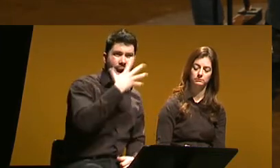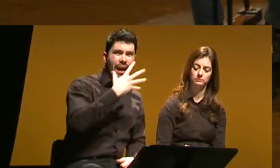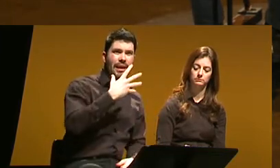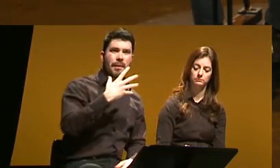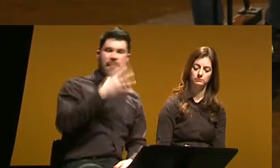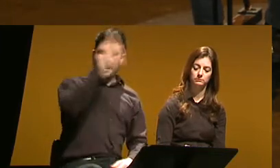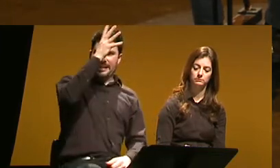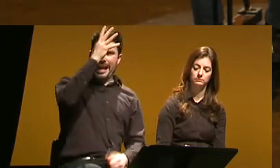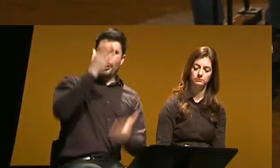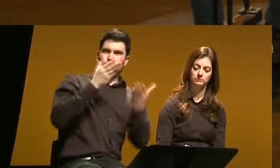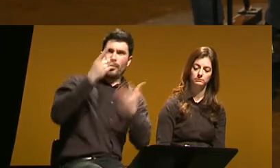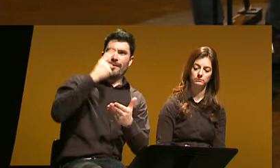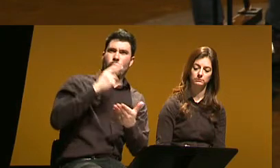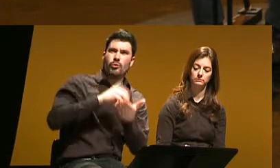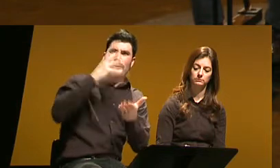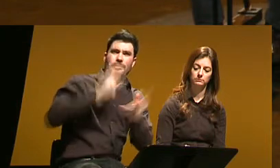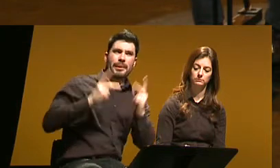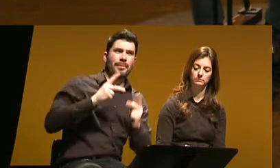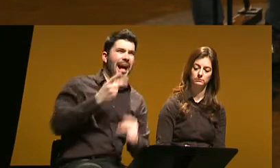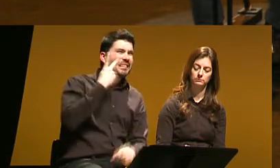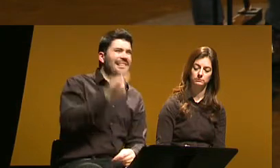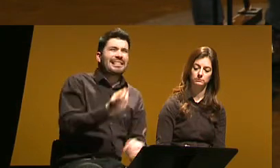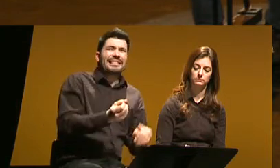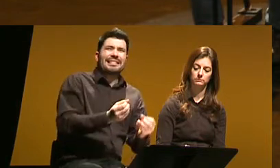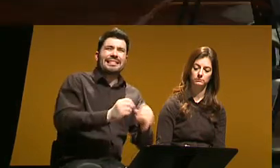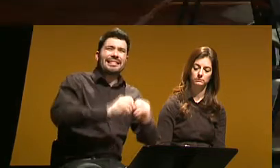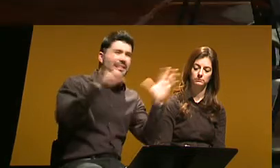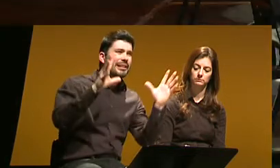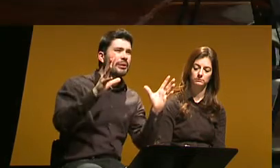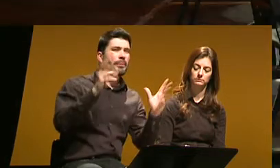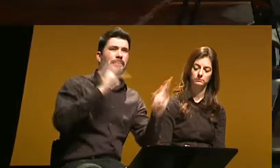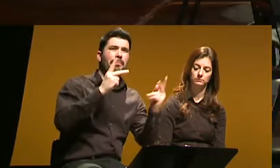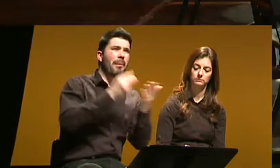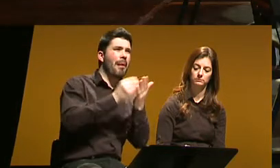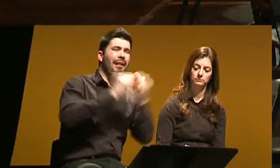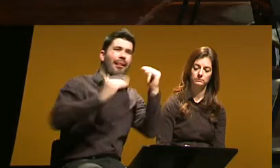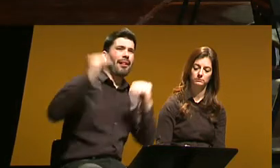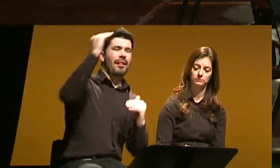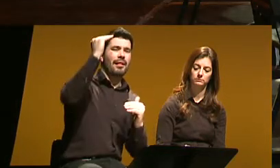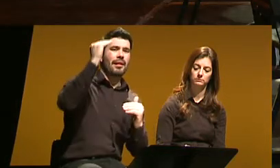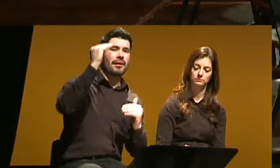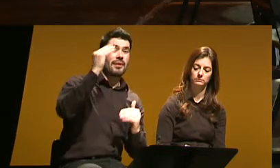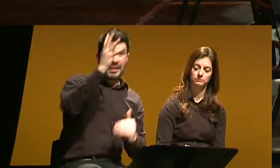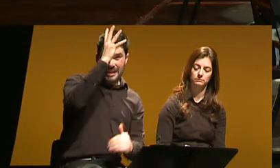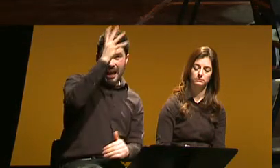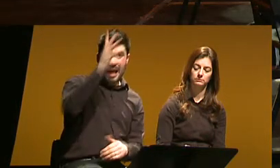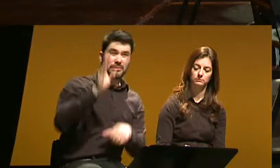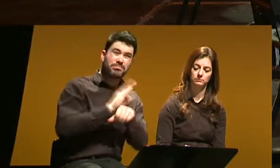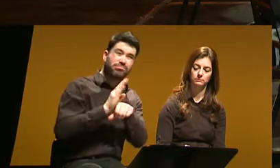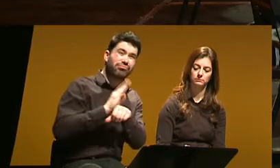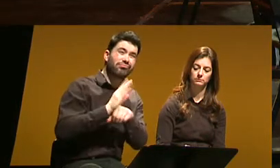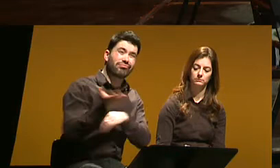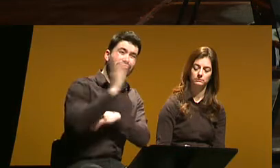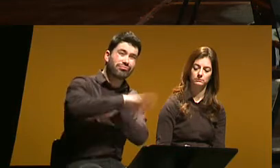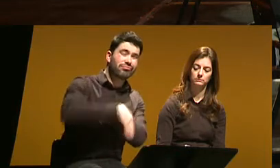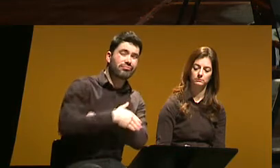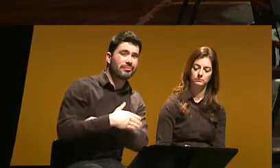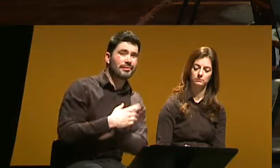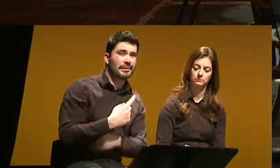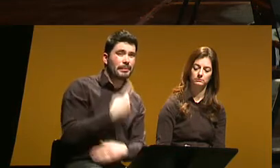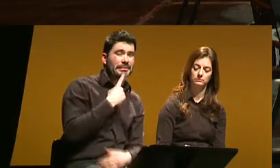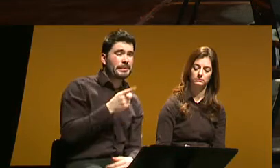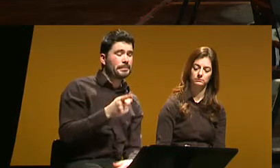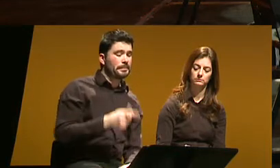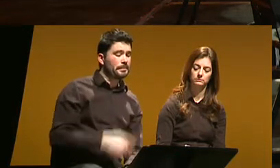class, privilege, and inequality. We never see my dad anymore. And I miss him.